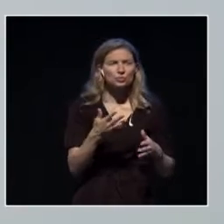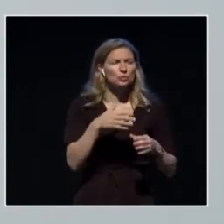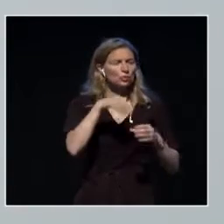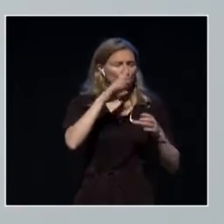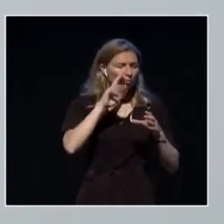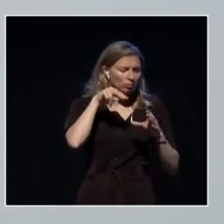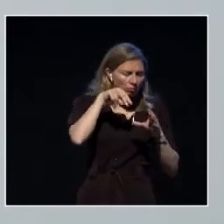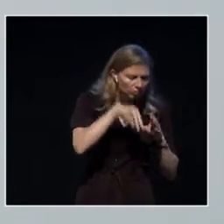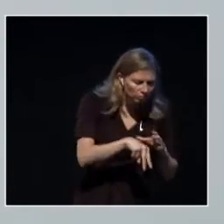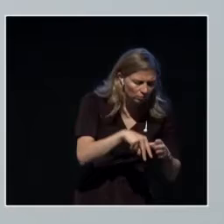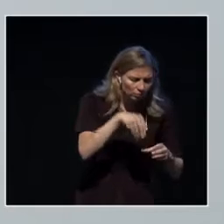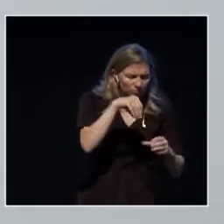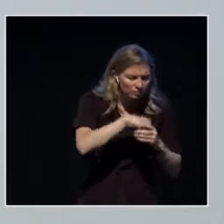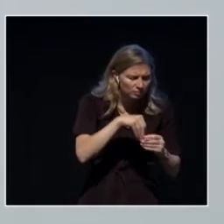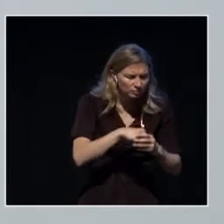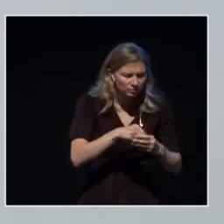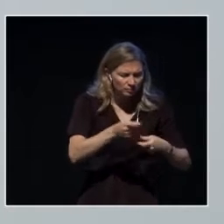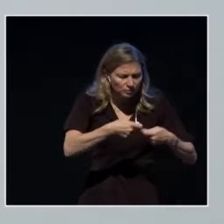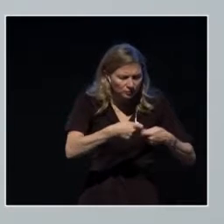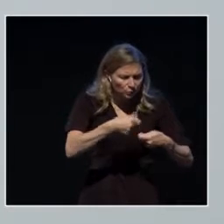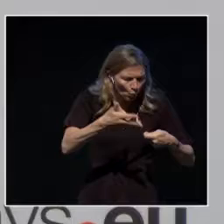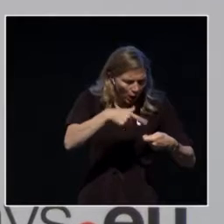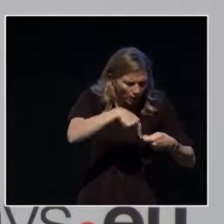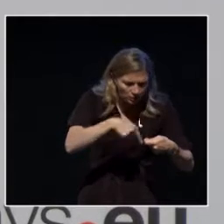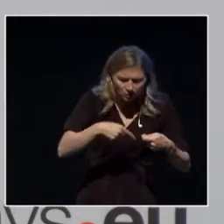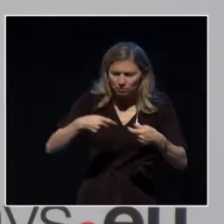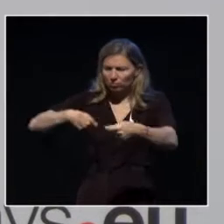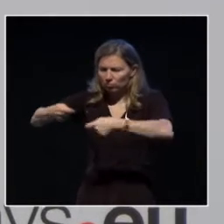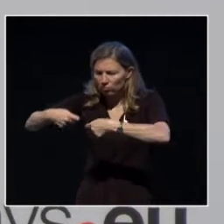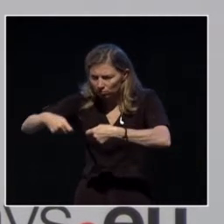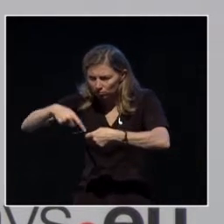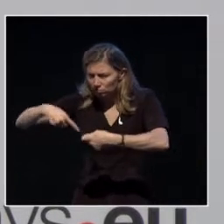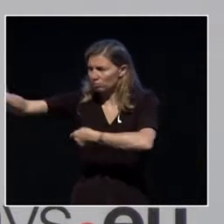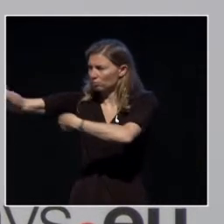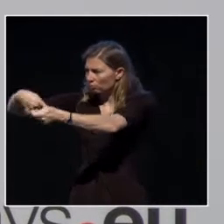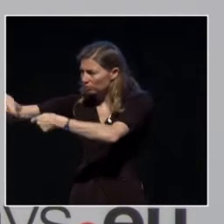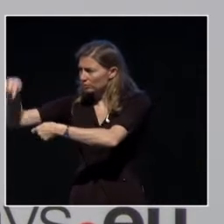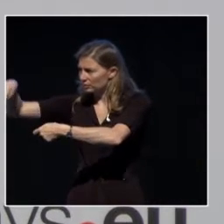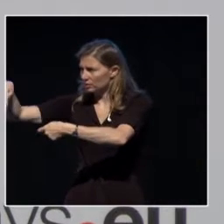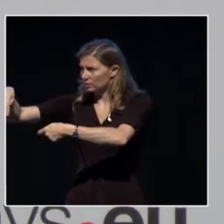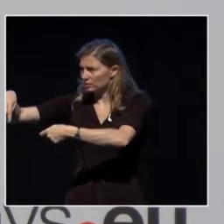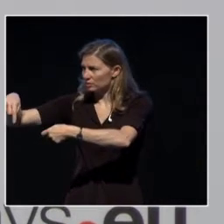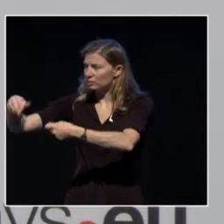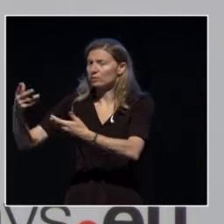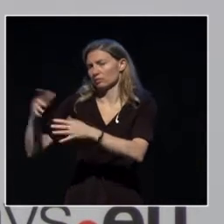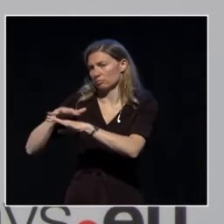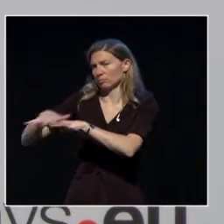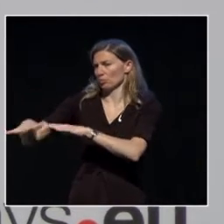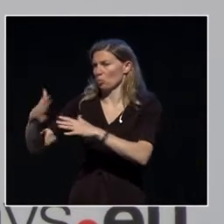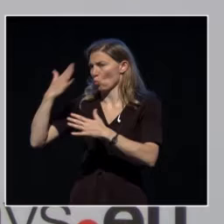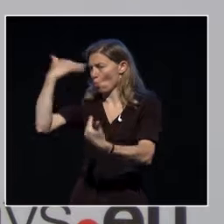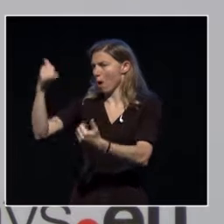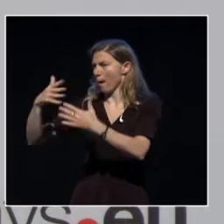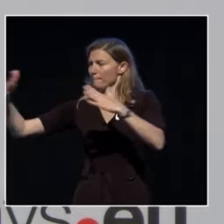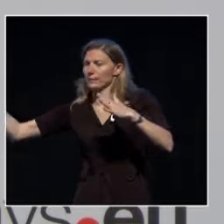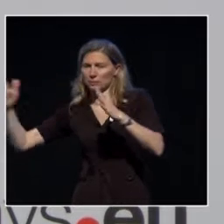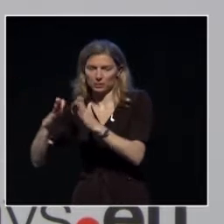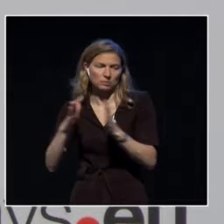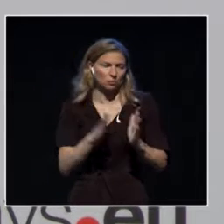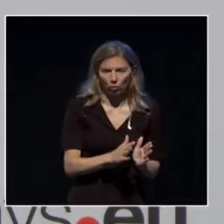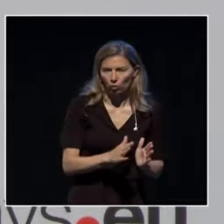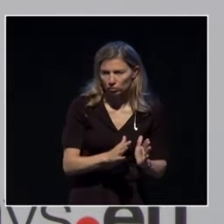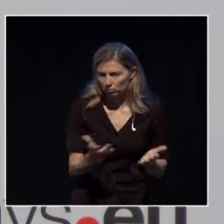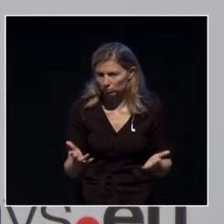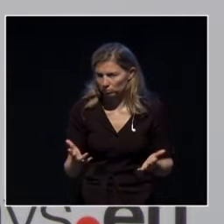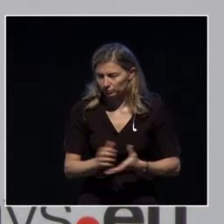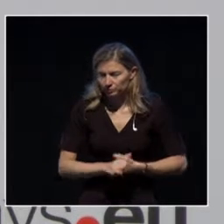technological change, boundaries and the nature of increasing returns to scale will